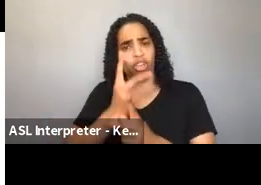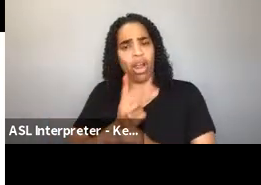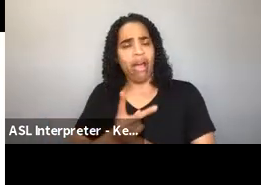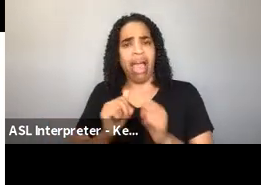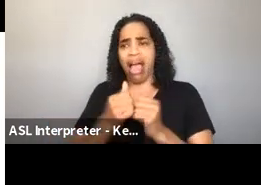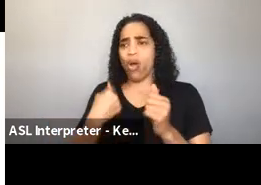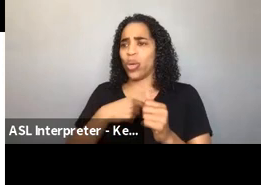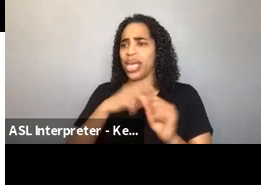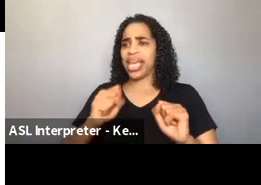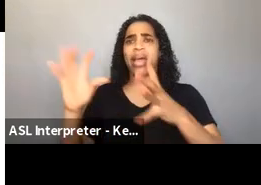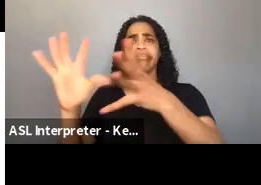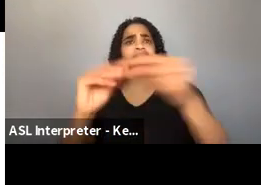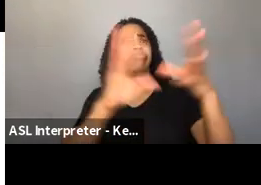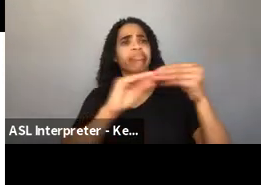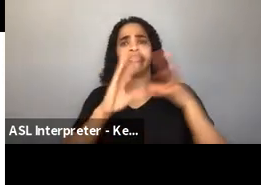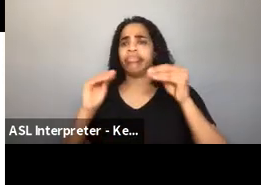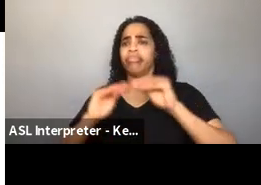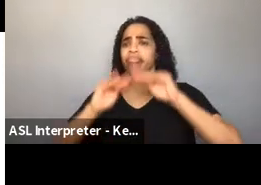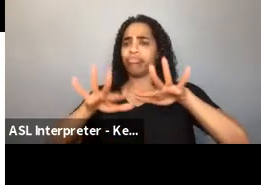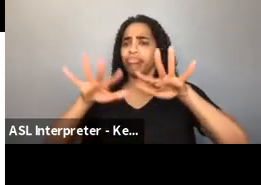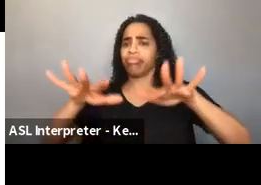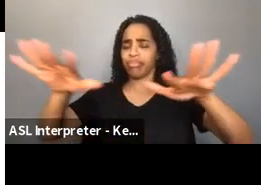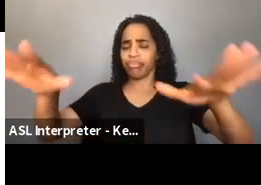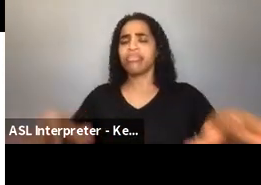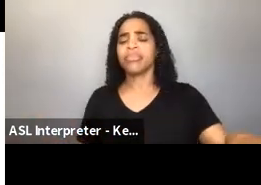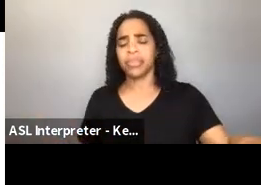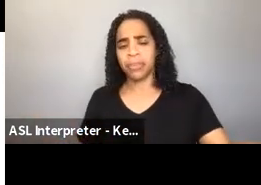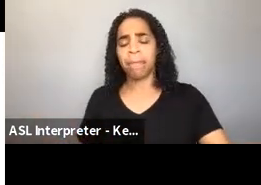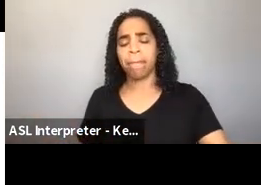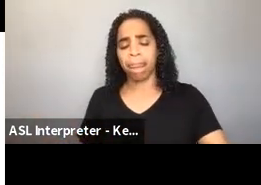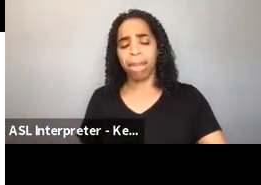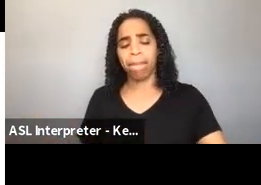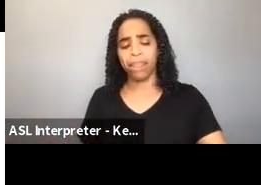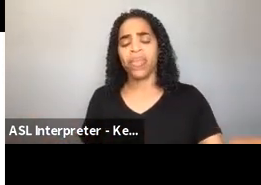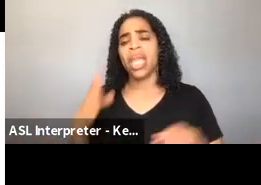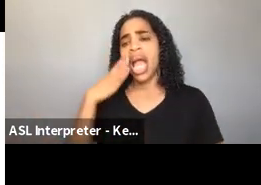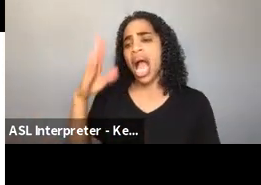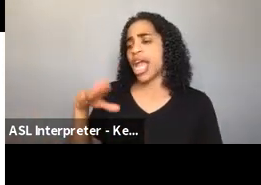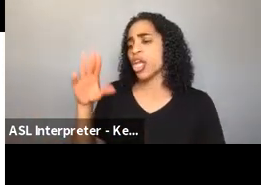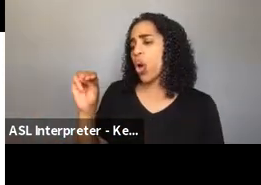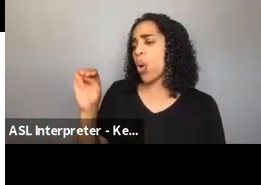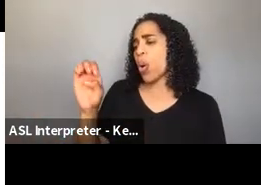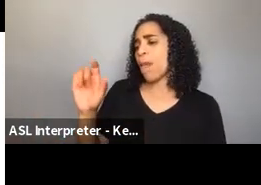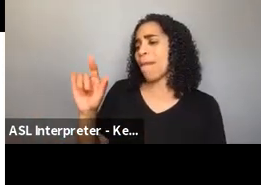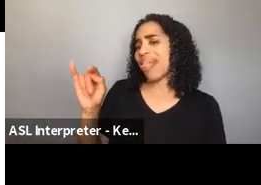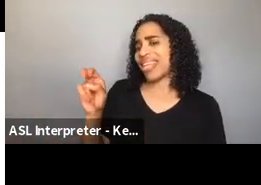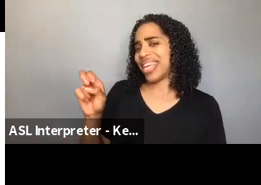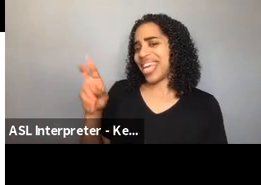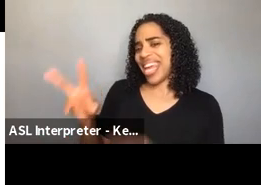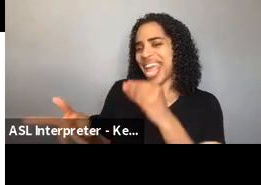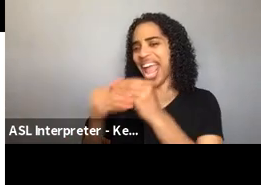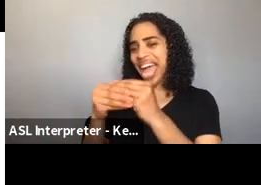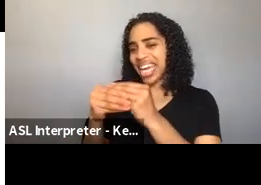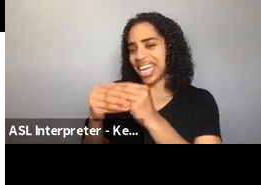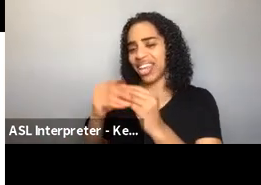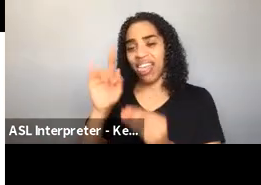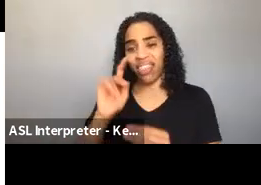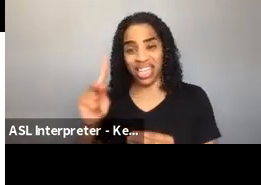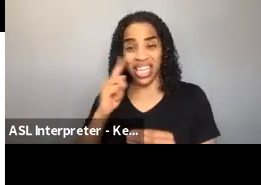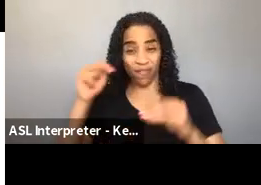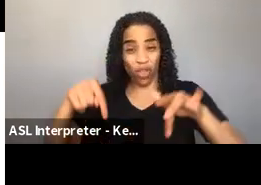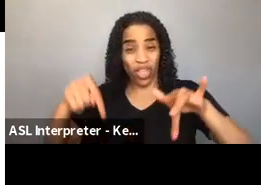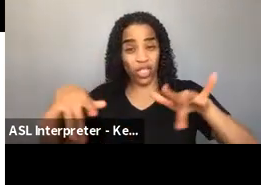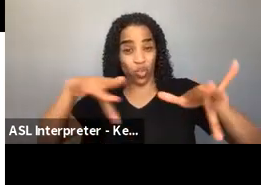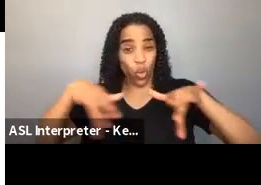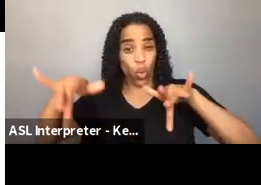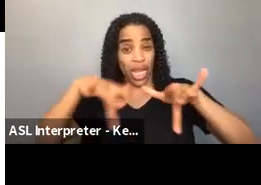word more than this. But I do know that Melanie has put the link for the recording in the Dropbox so